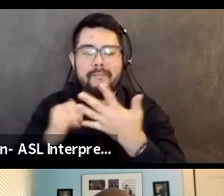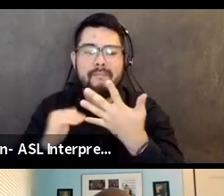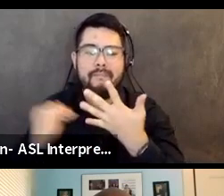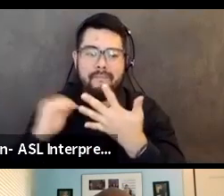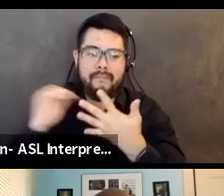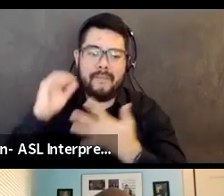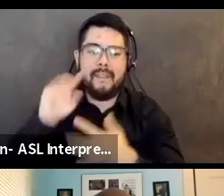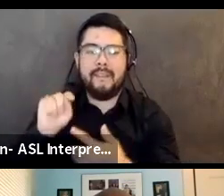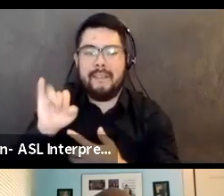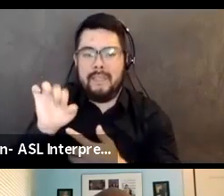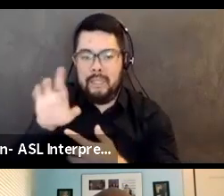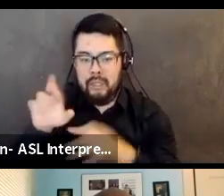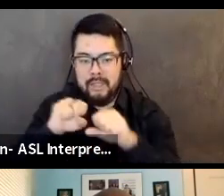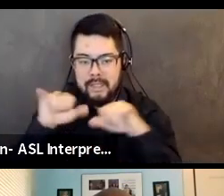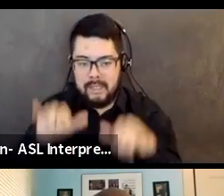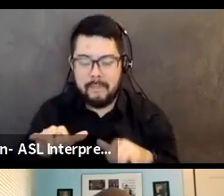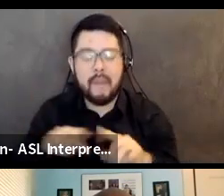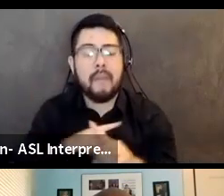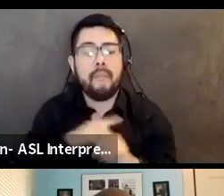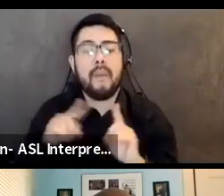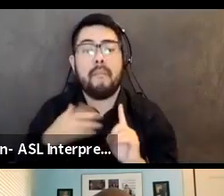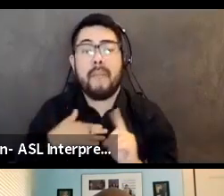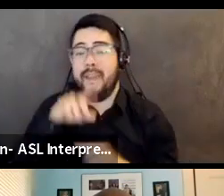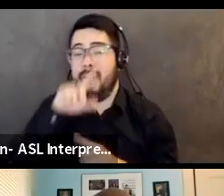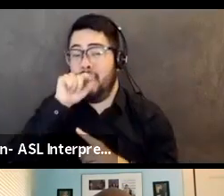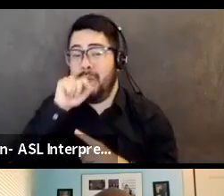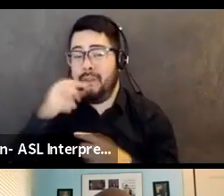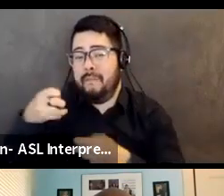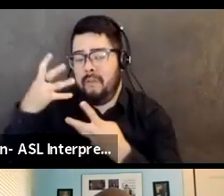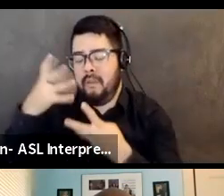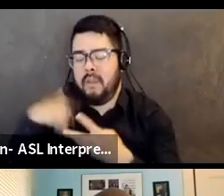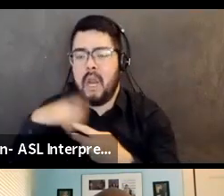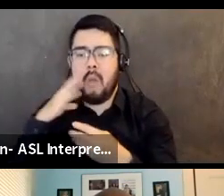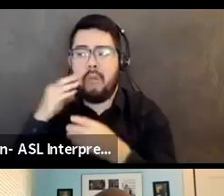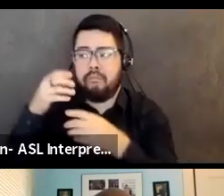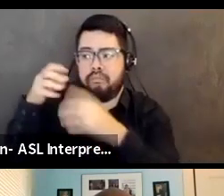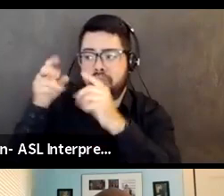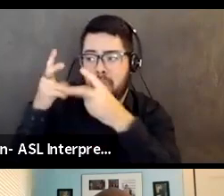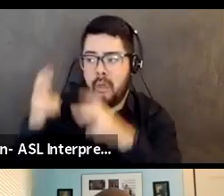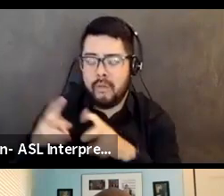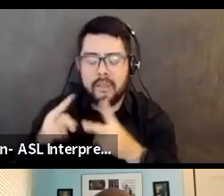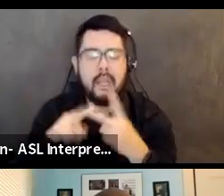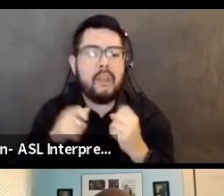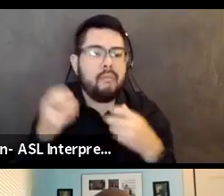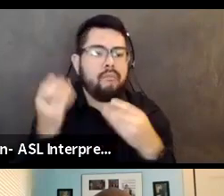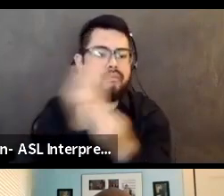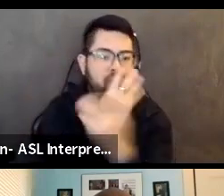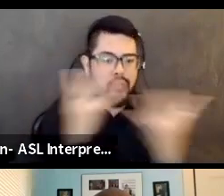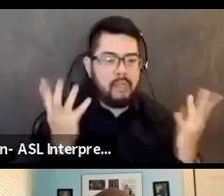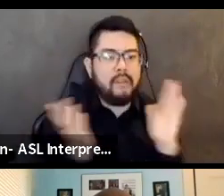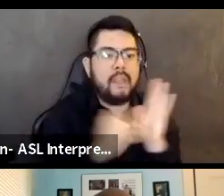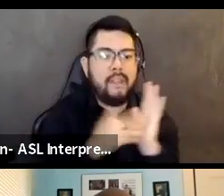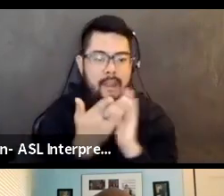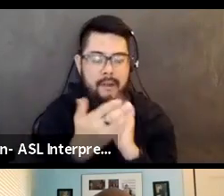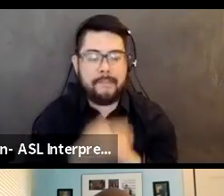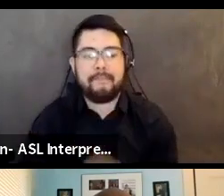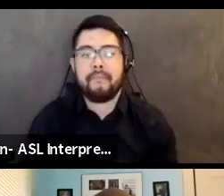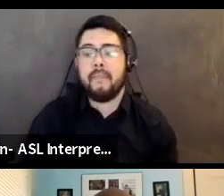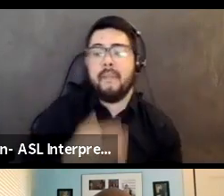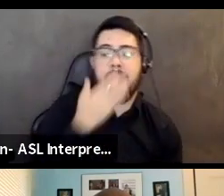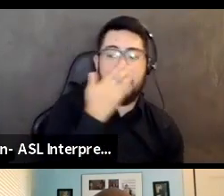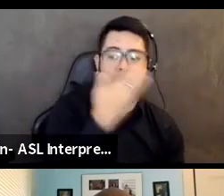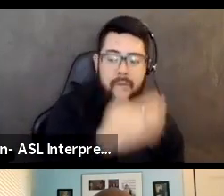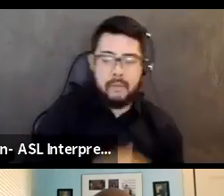uh i'll read up that on my twitter feed and then you guys can can re-amplify it from there yeah thank you all